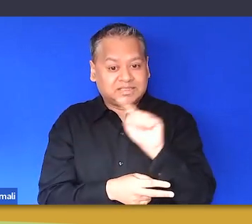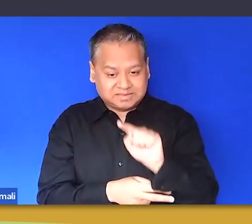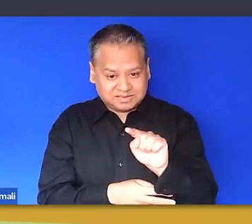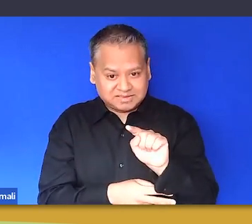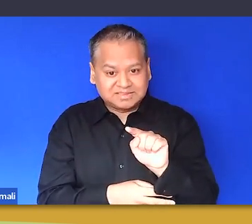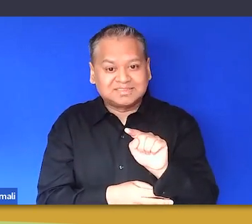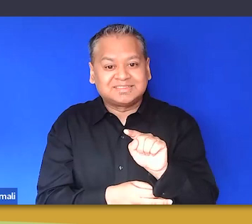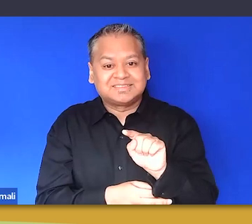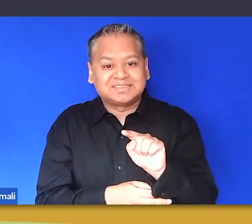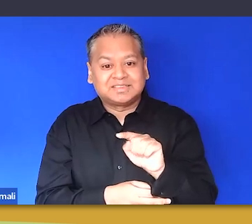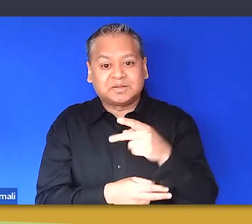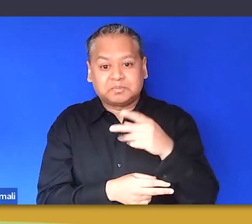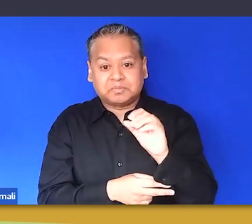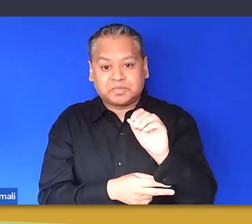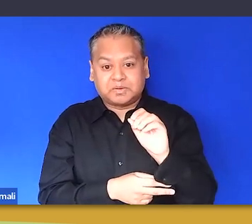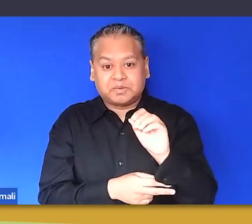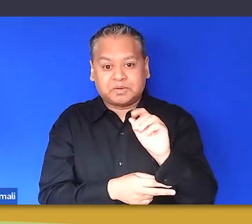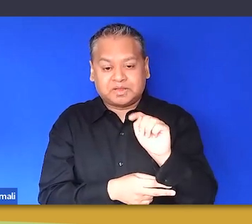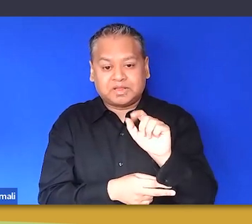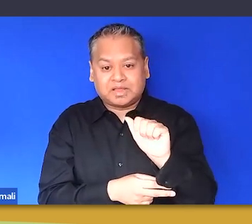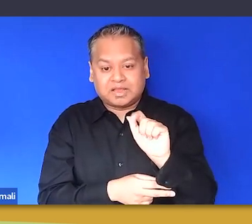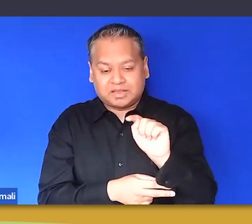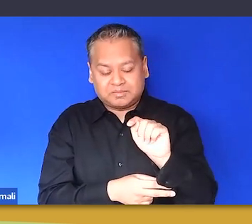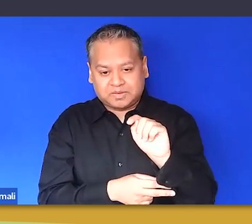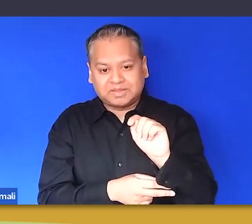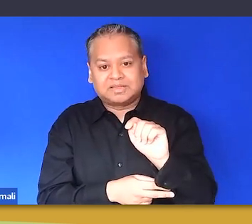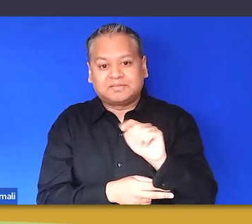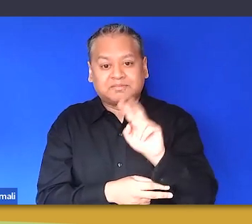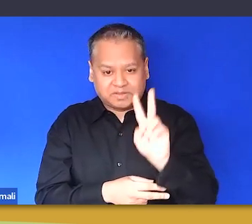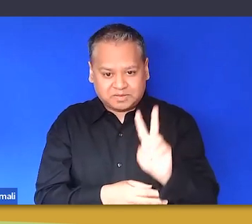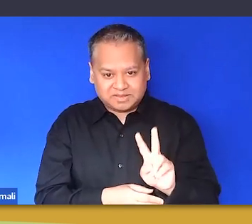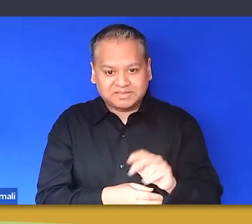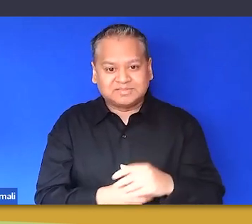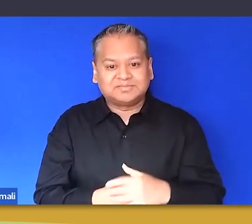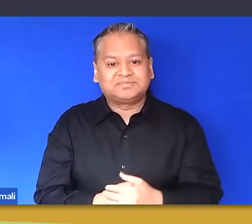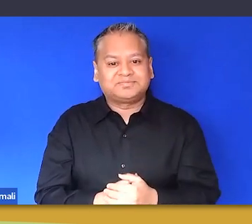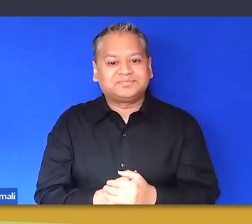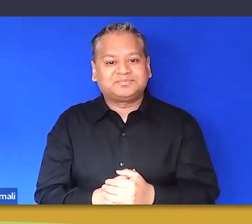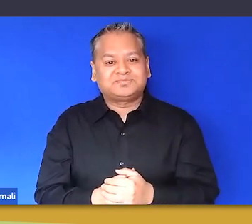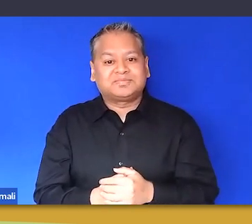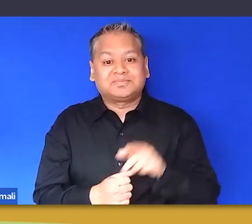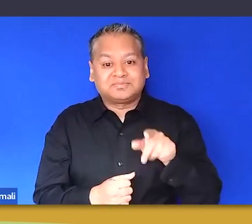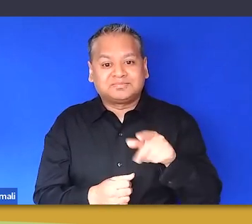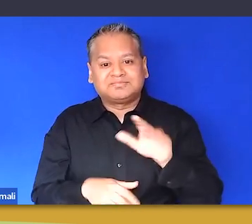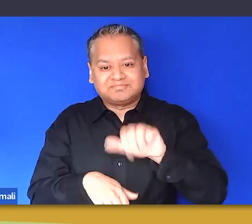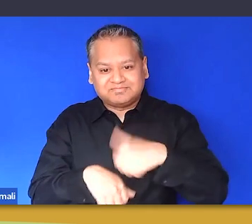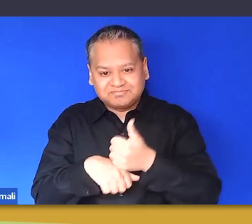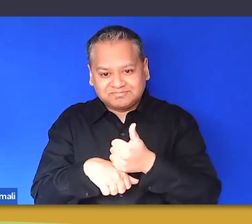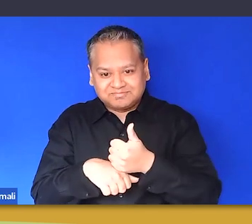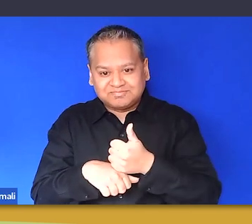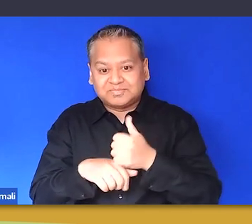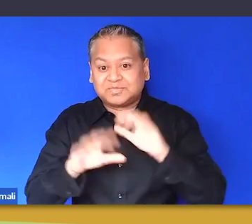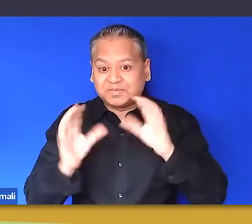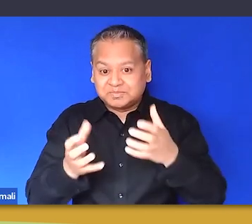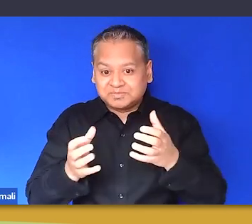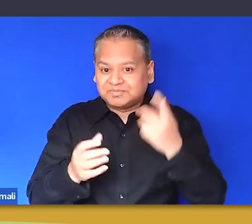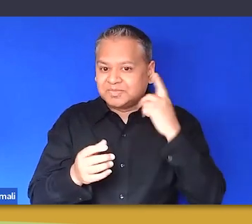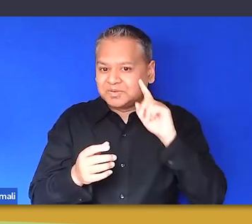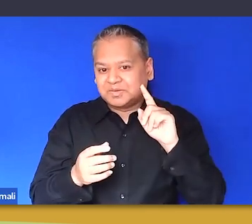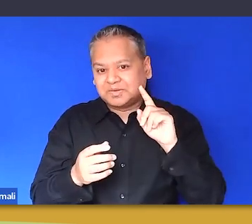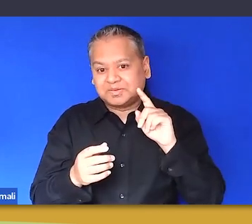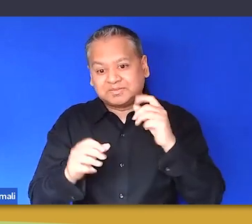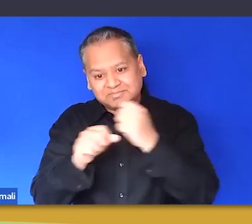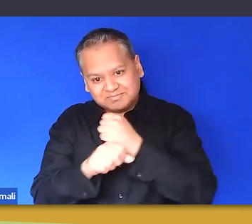Task Force. He has been a vocal advocate for equal rights and social justice for many years and organized rallies